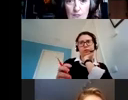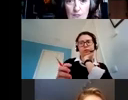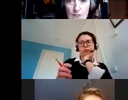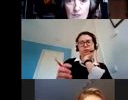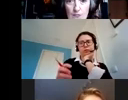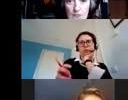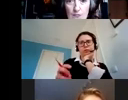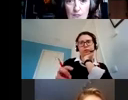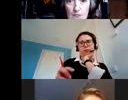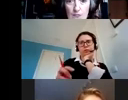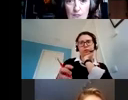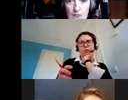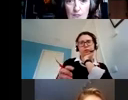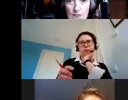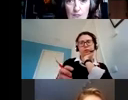which established